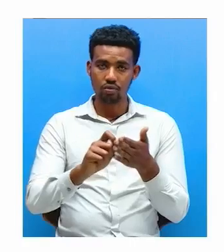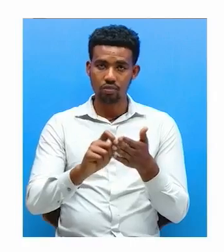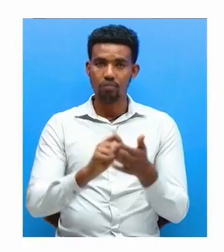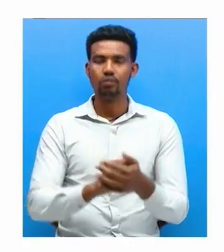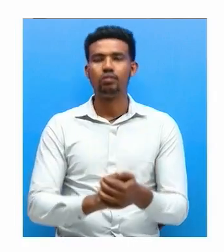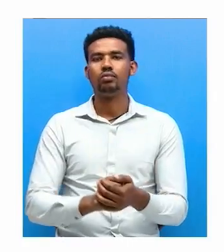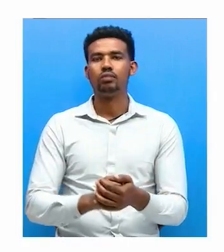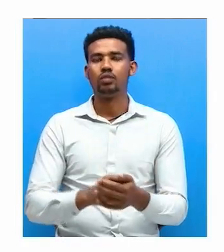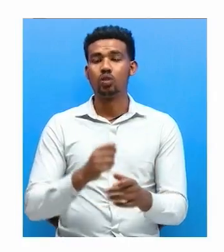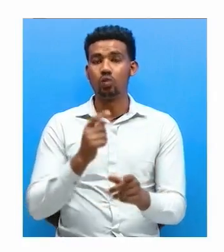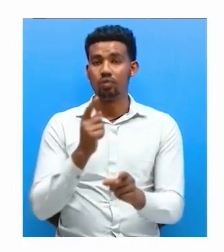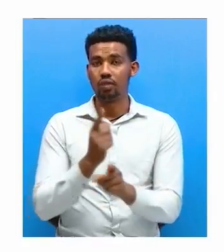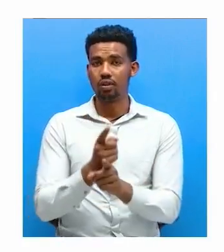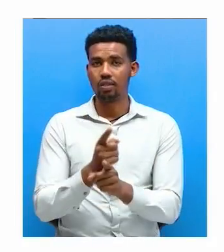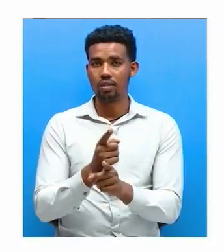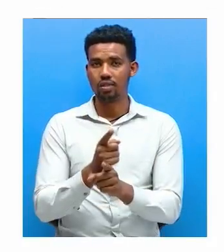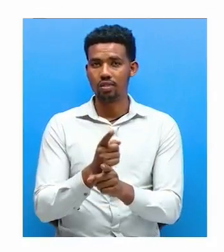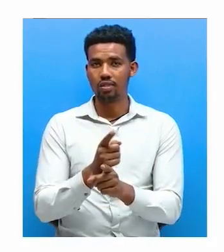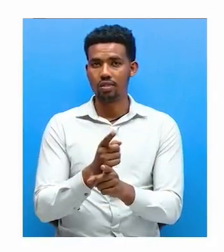the correct